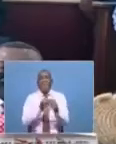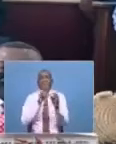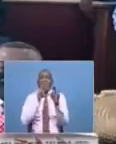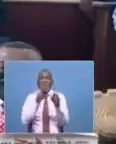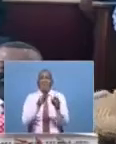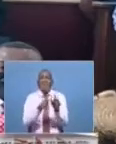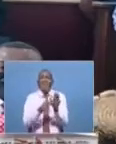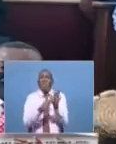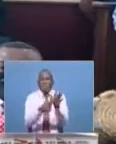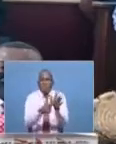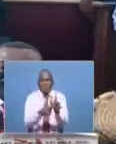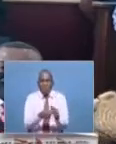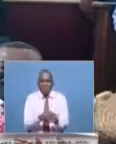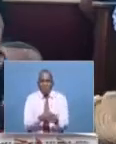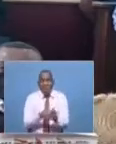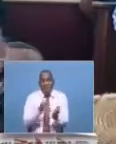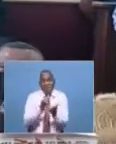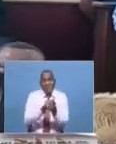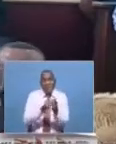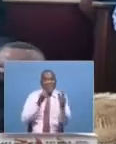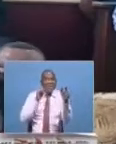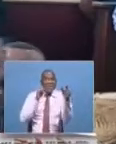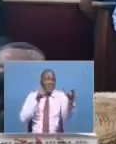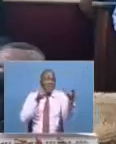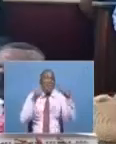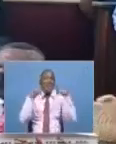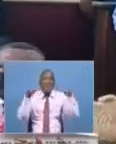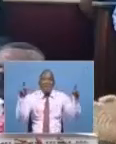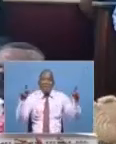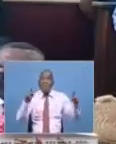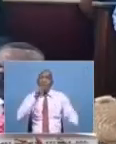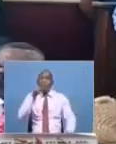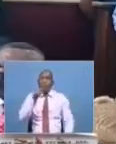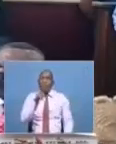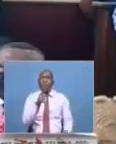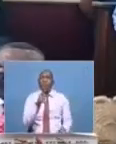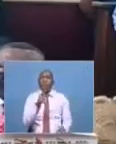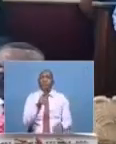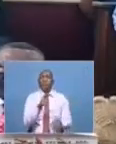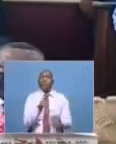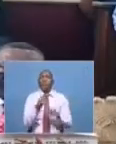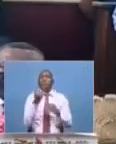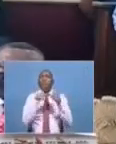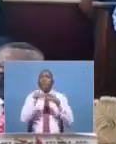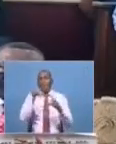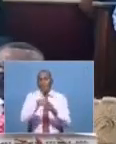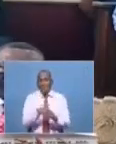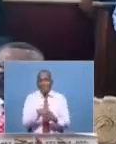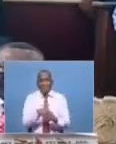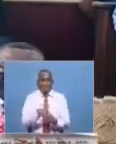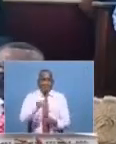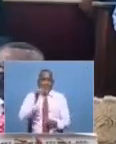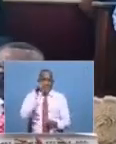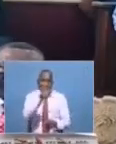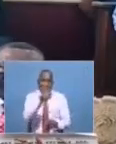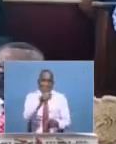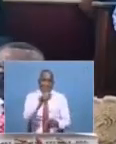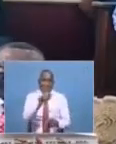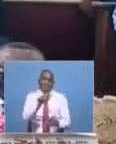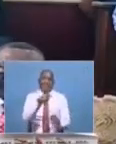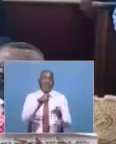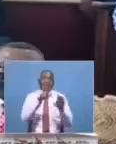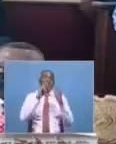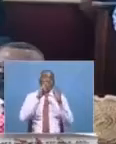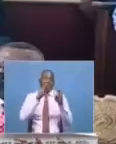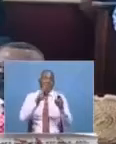acknowledges that her declaration was flawed. The answer of the